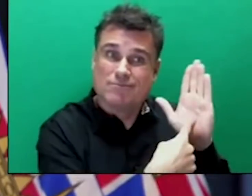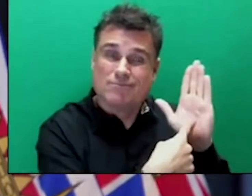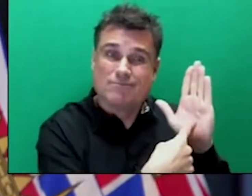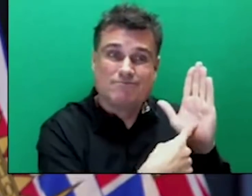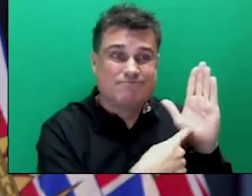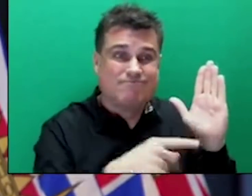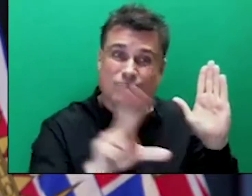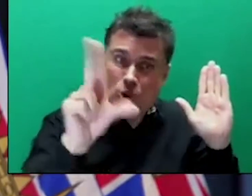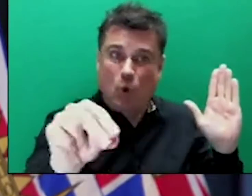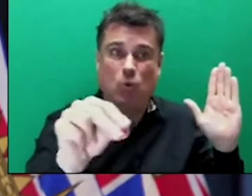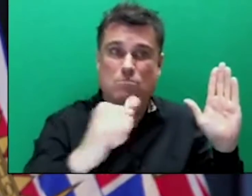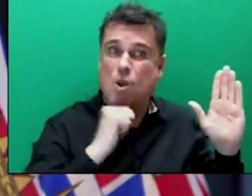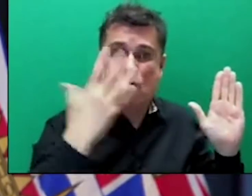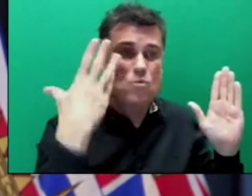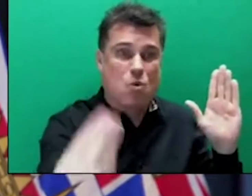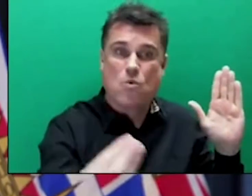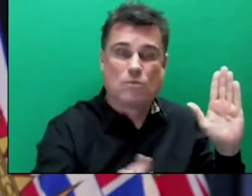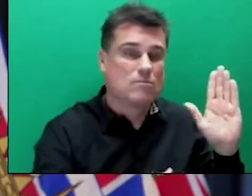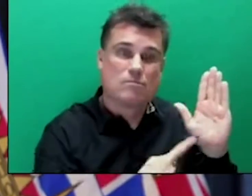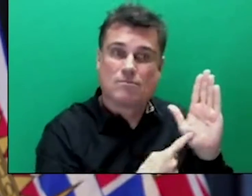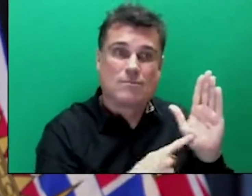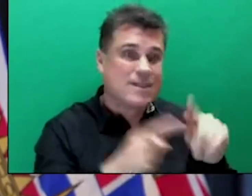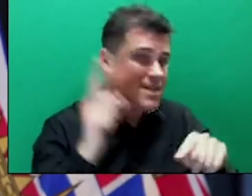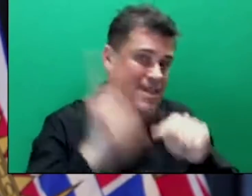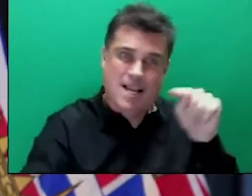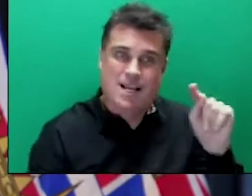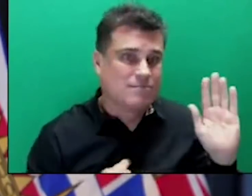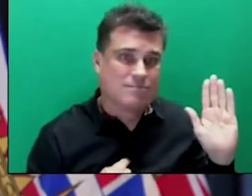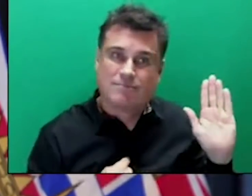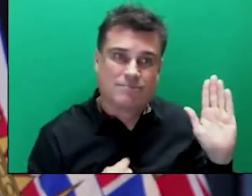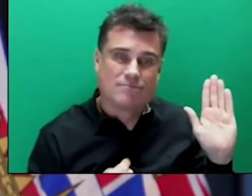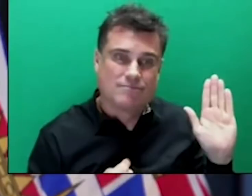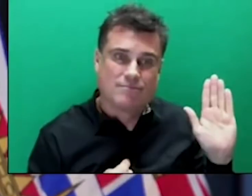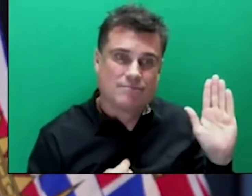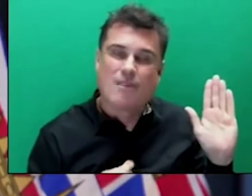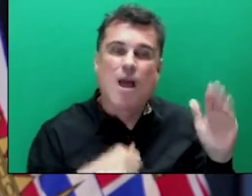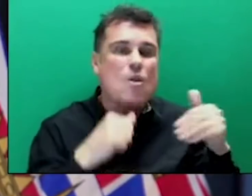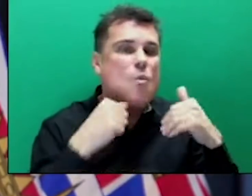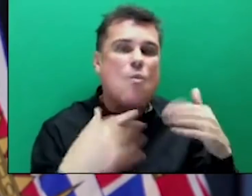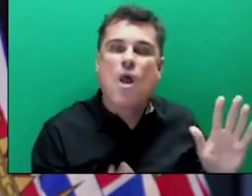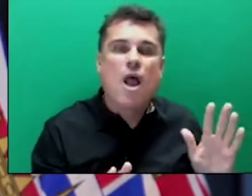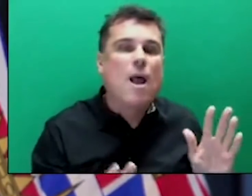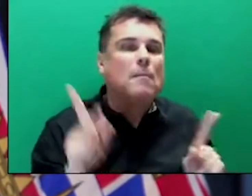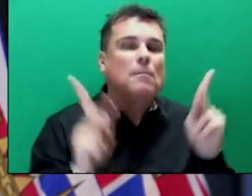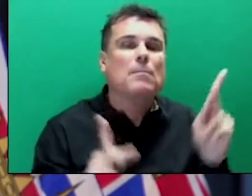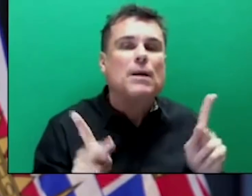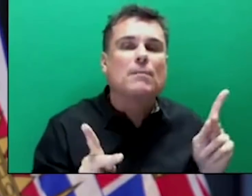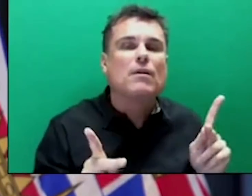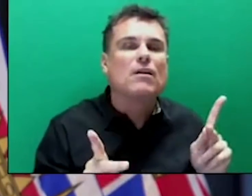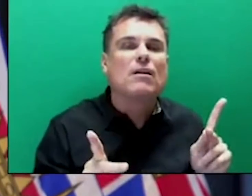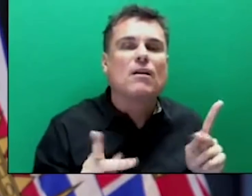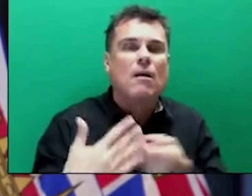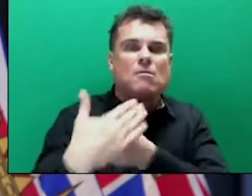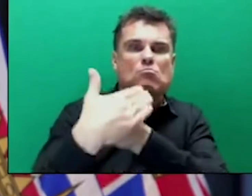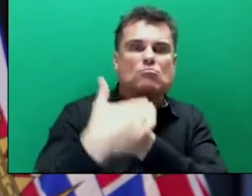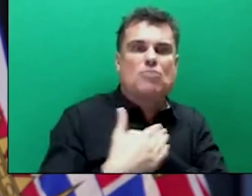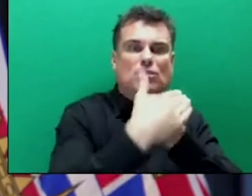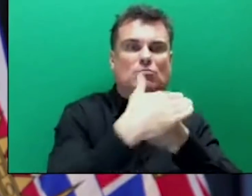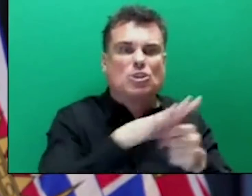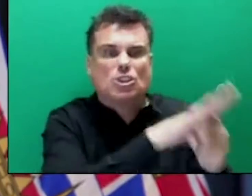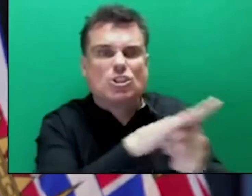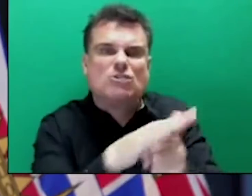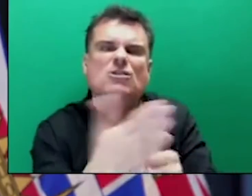those expectations of us having to come together, or us not having, but us coming together in a way that could put people at